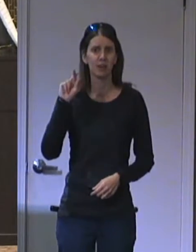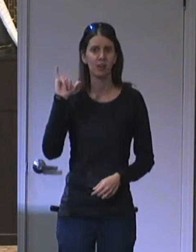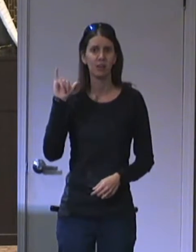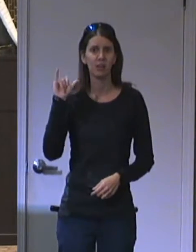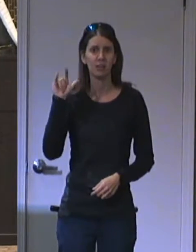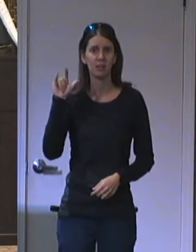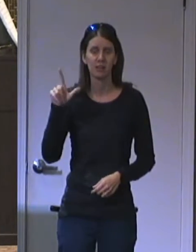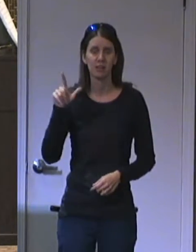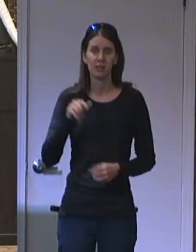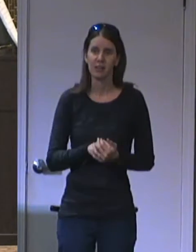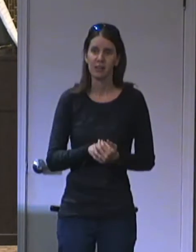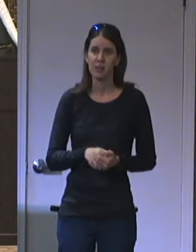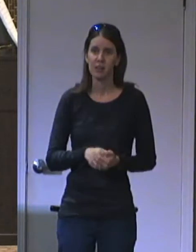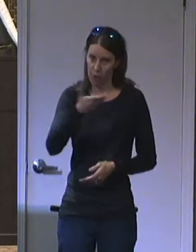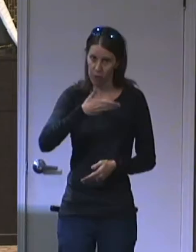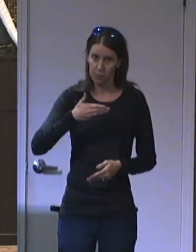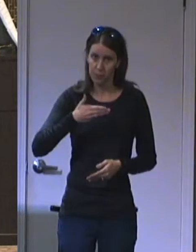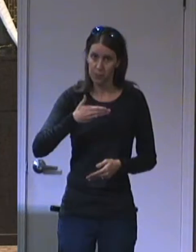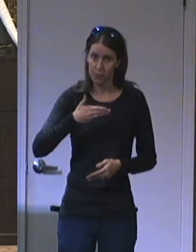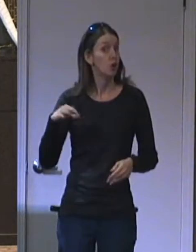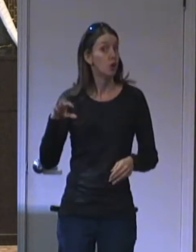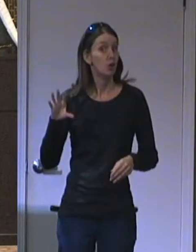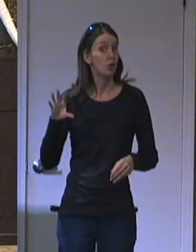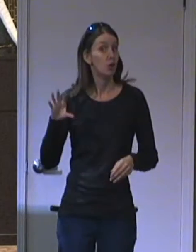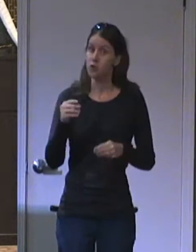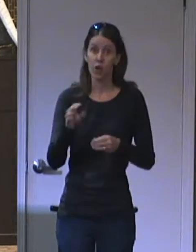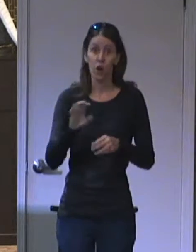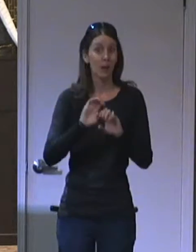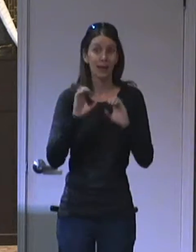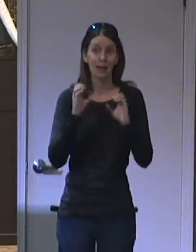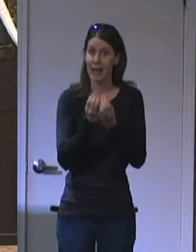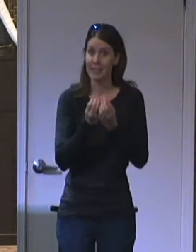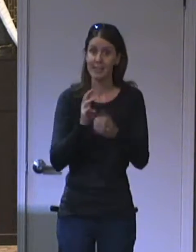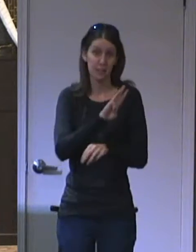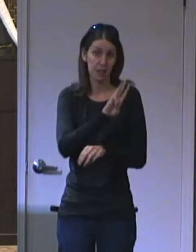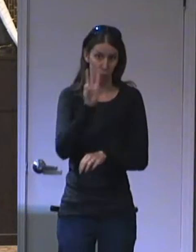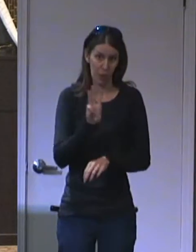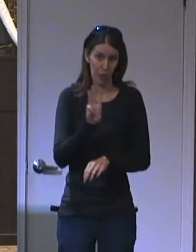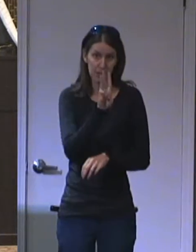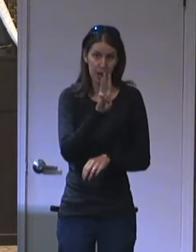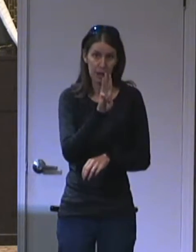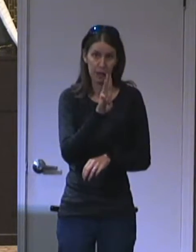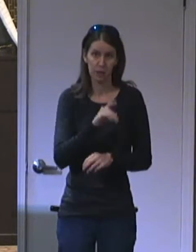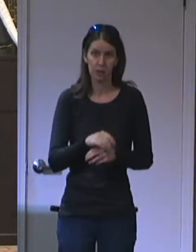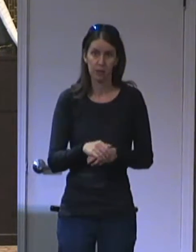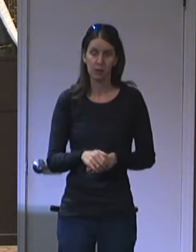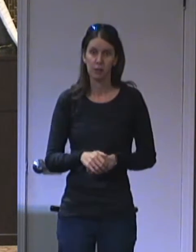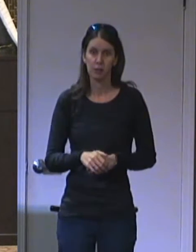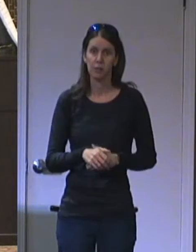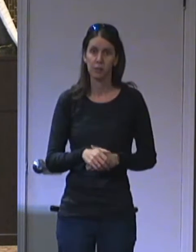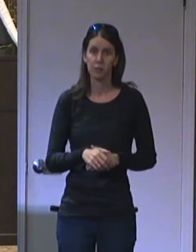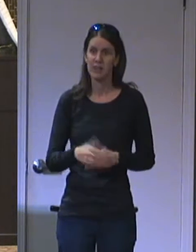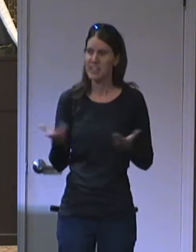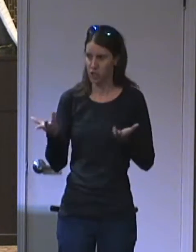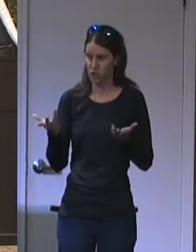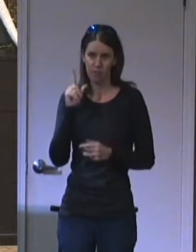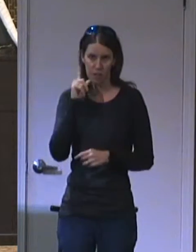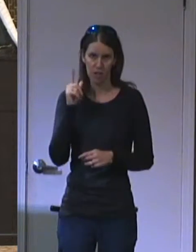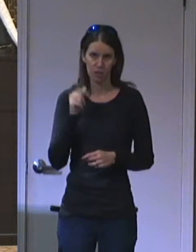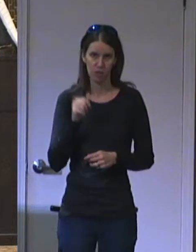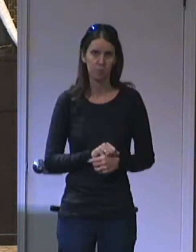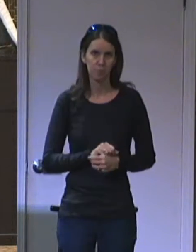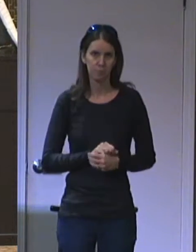be welcome. And we won't have the Bible studies here. Instead, we'll have that funeral. Then we'll come here for the luncheon.